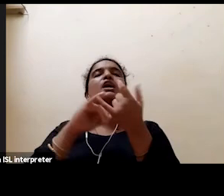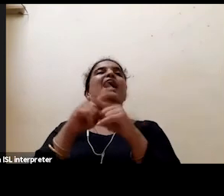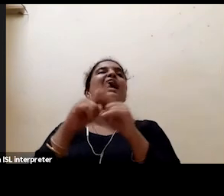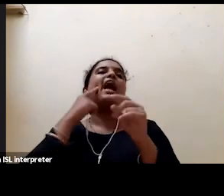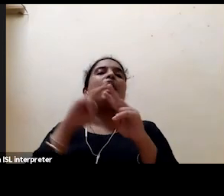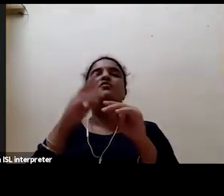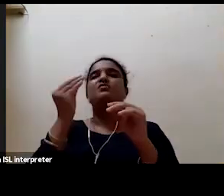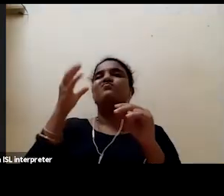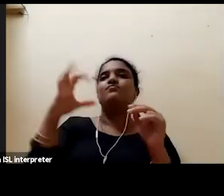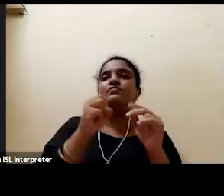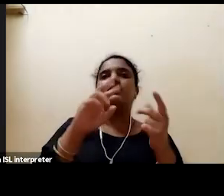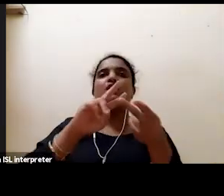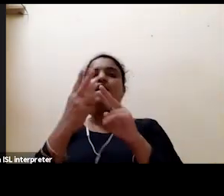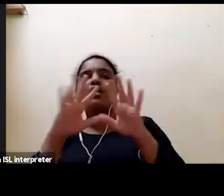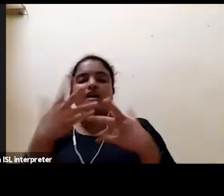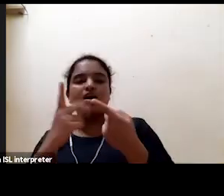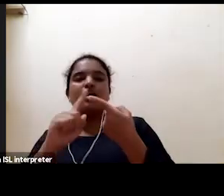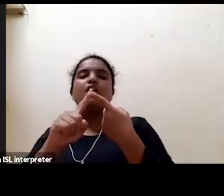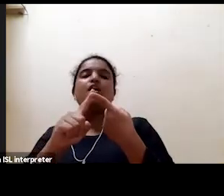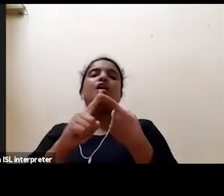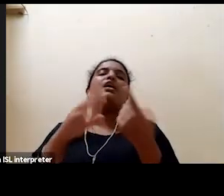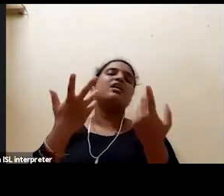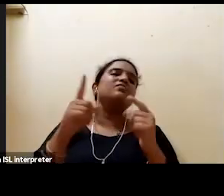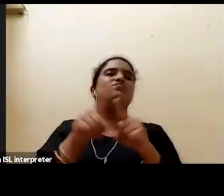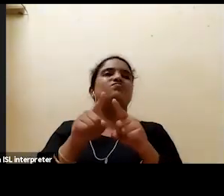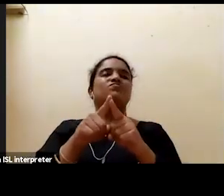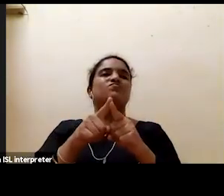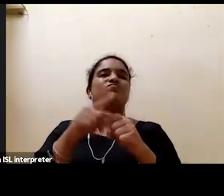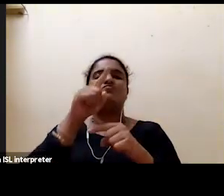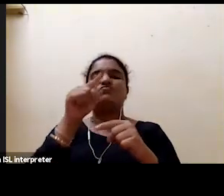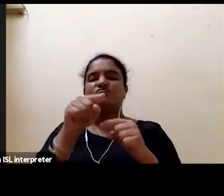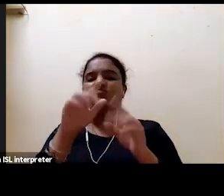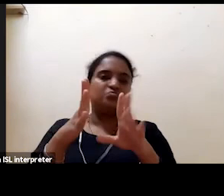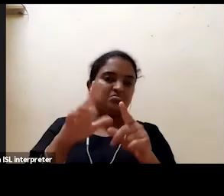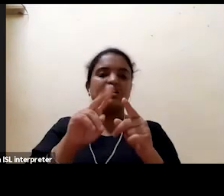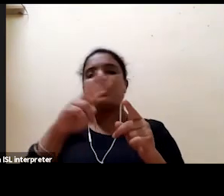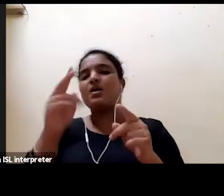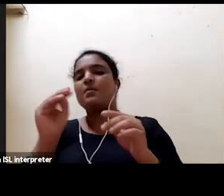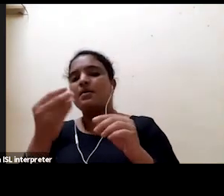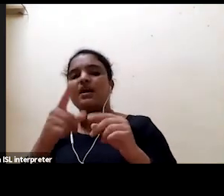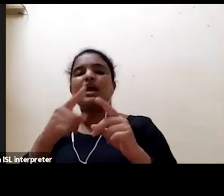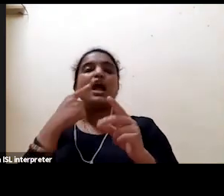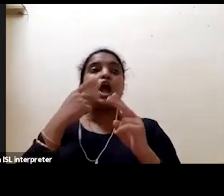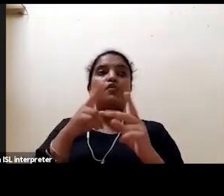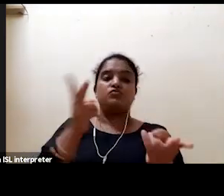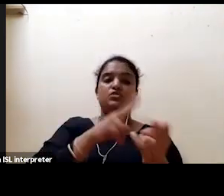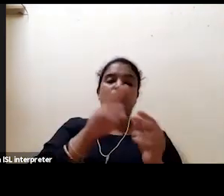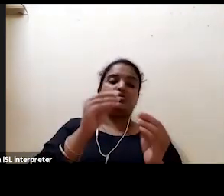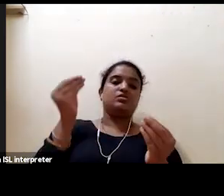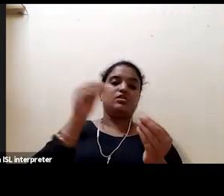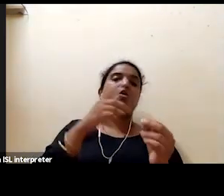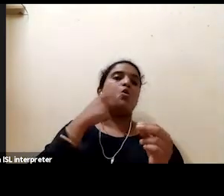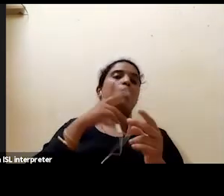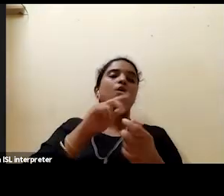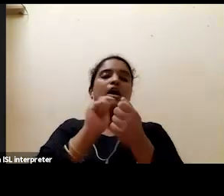what, and you know anything, like if you don't have this, if it turns out like this, you can add this to repair it,